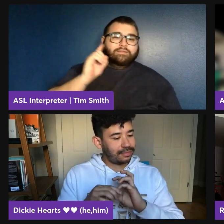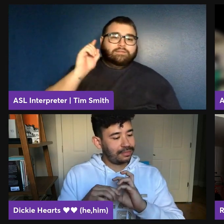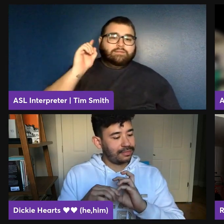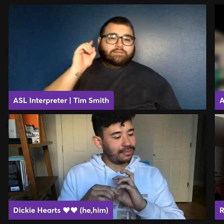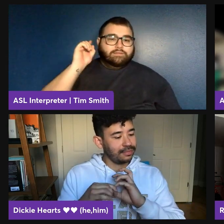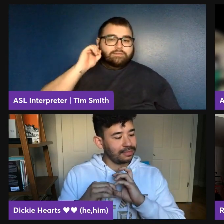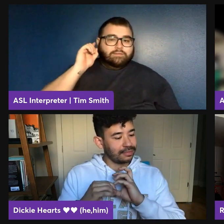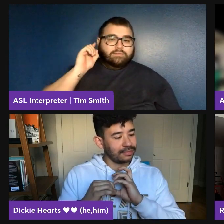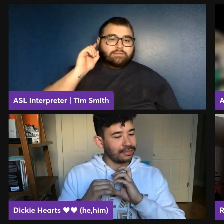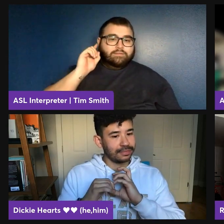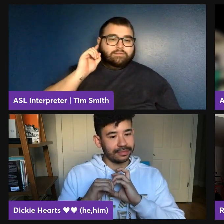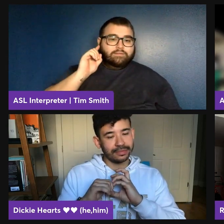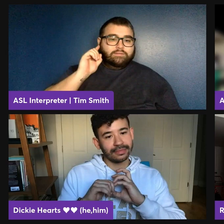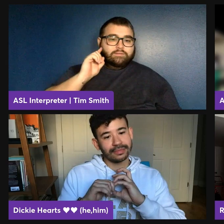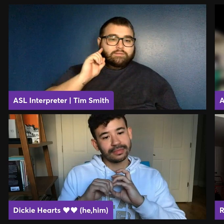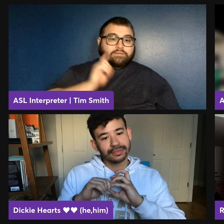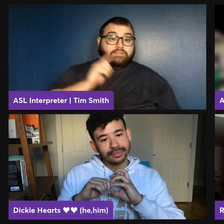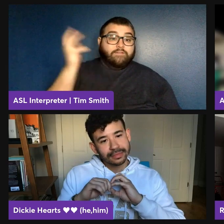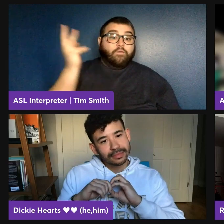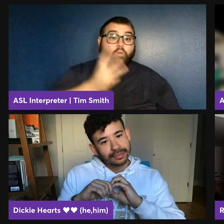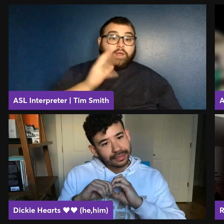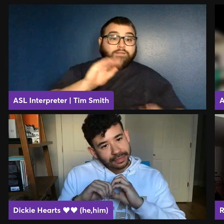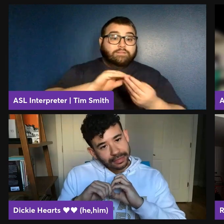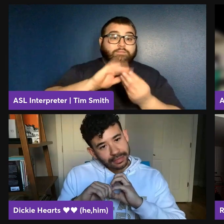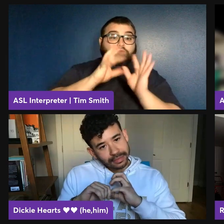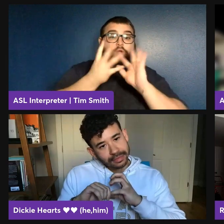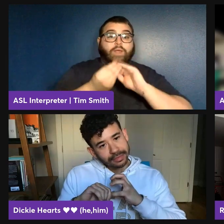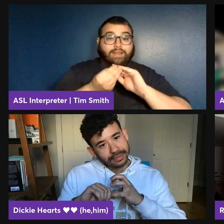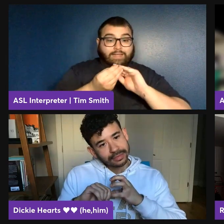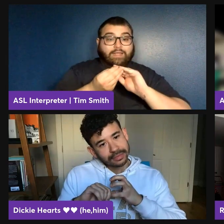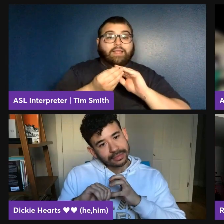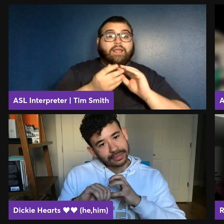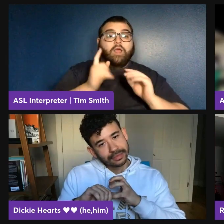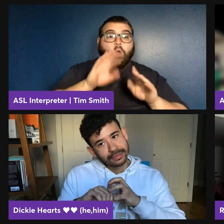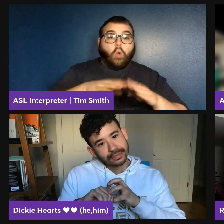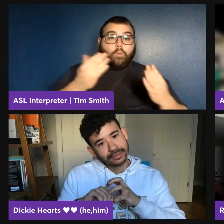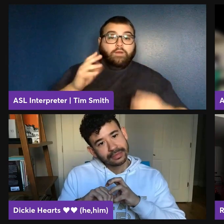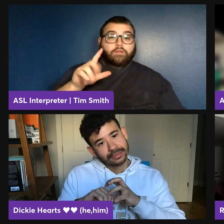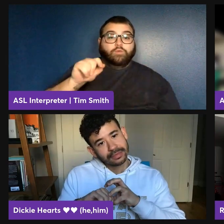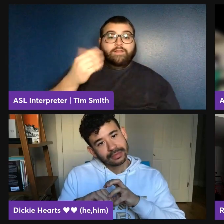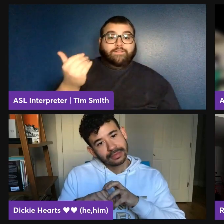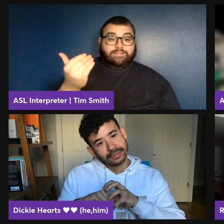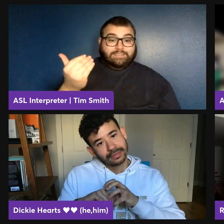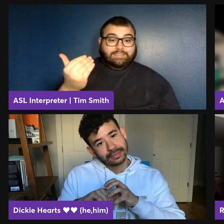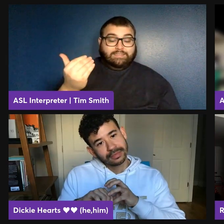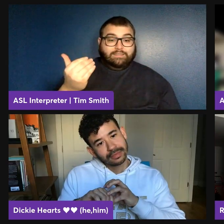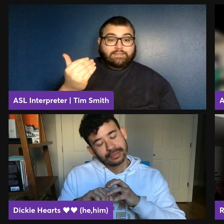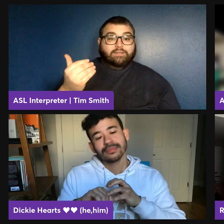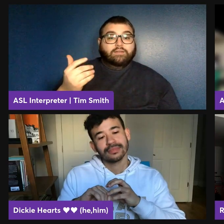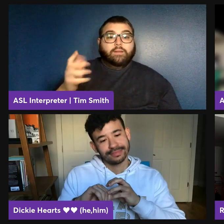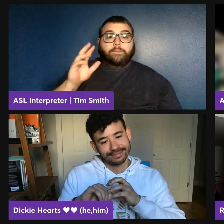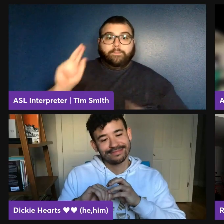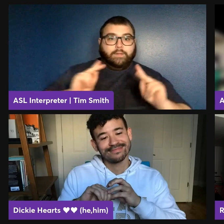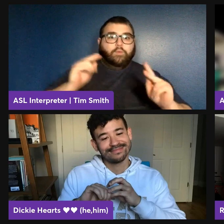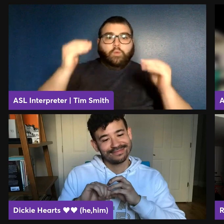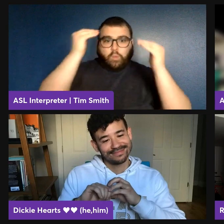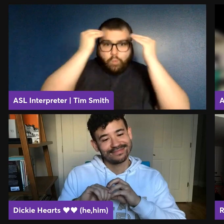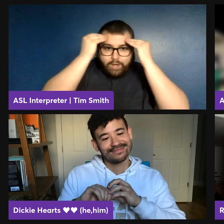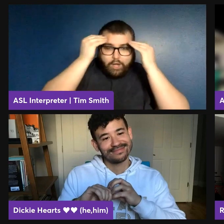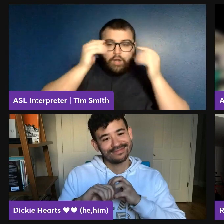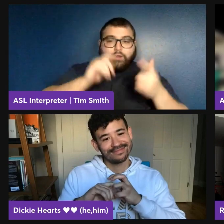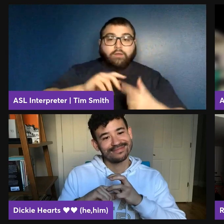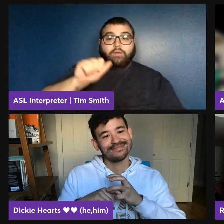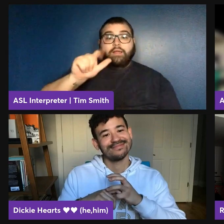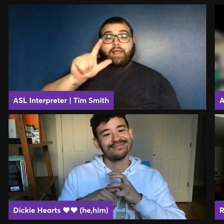know, opened in 2015. A lot of people were aware of that production. And the fact that Allie Stroker was